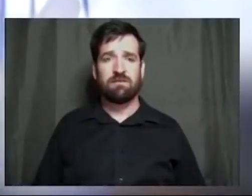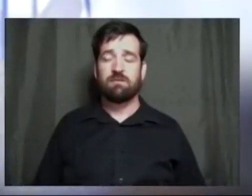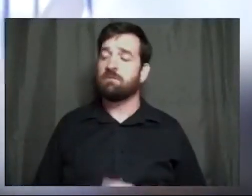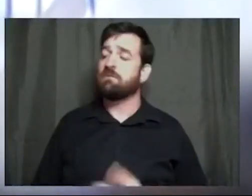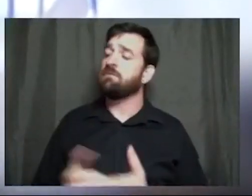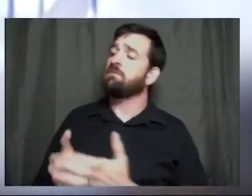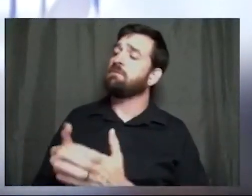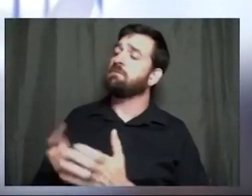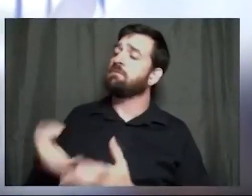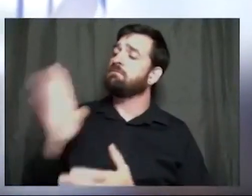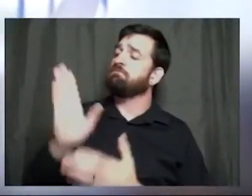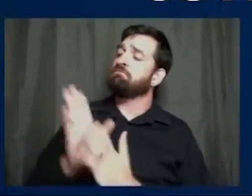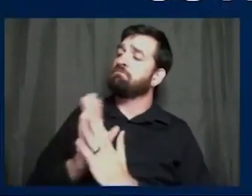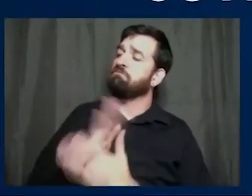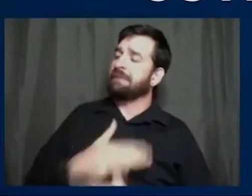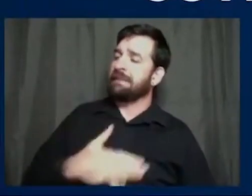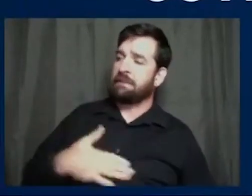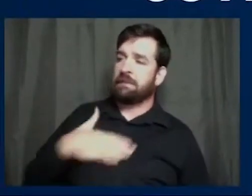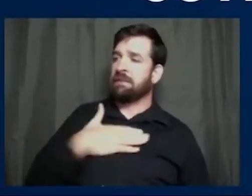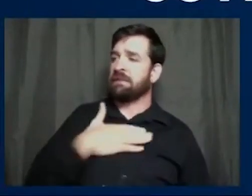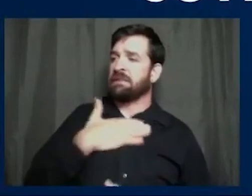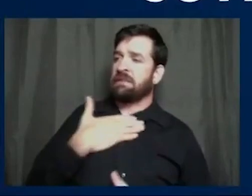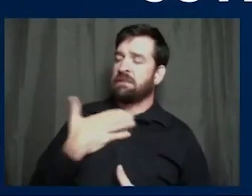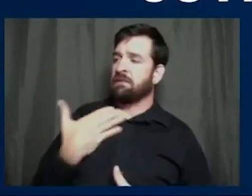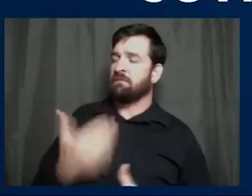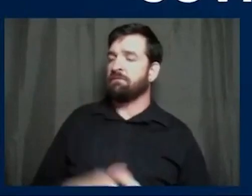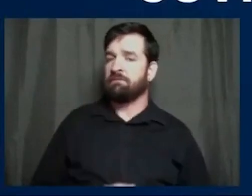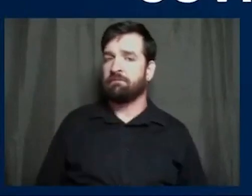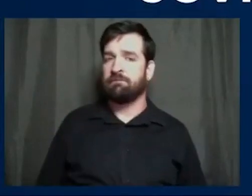them in your arms.